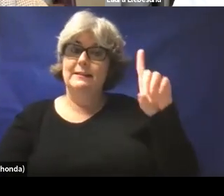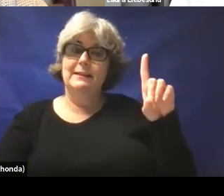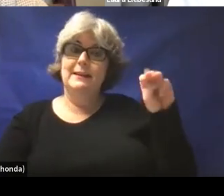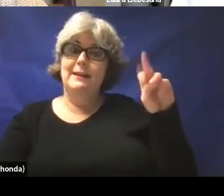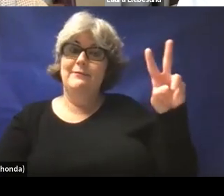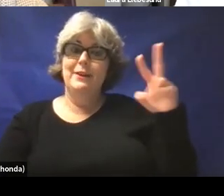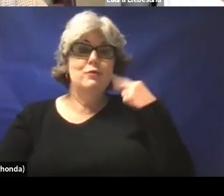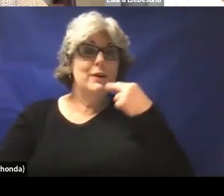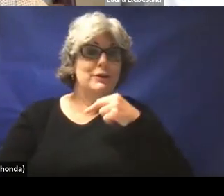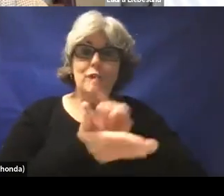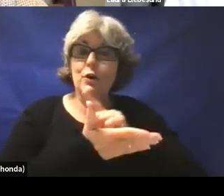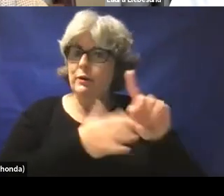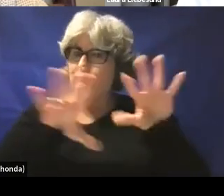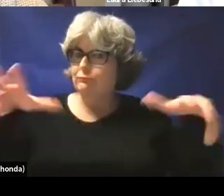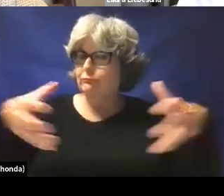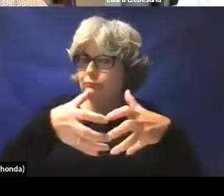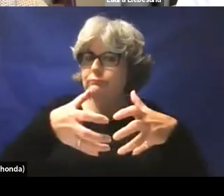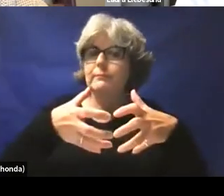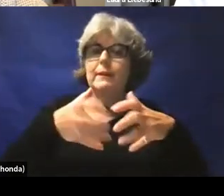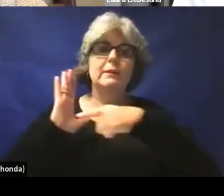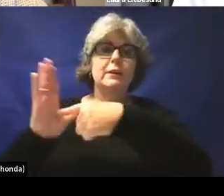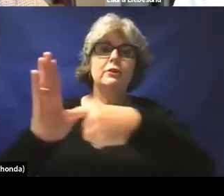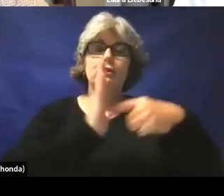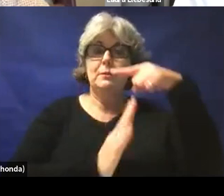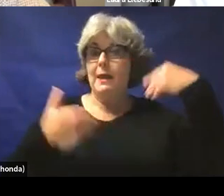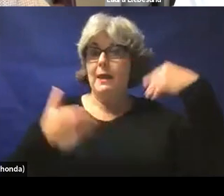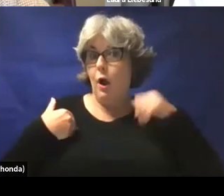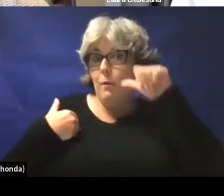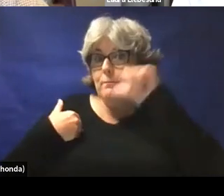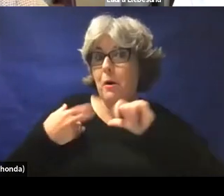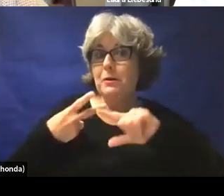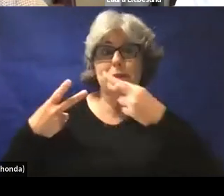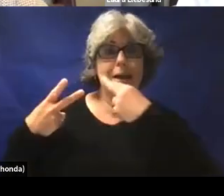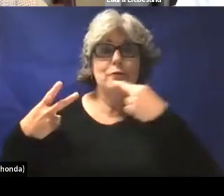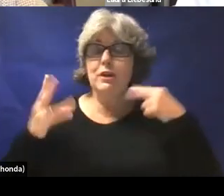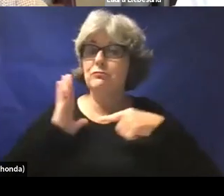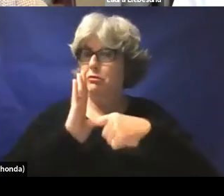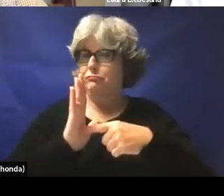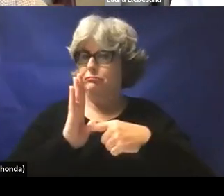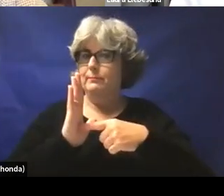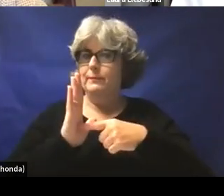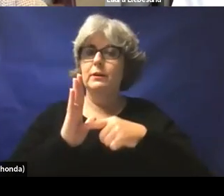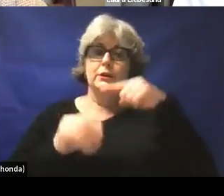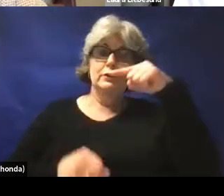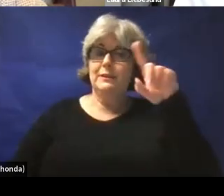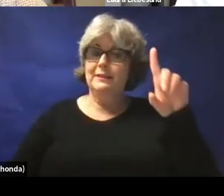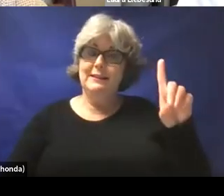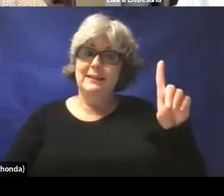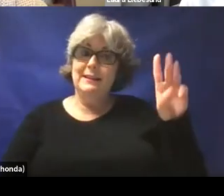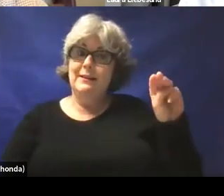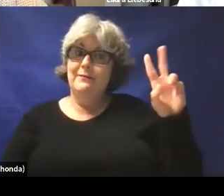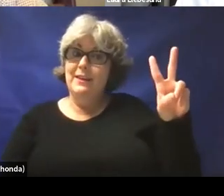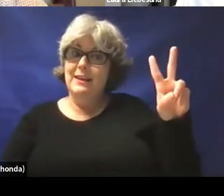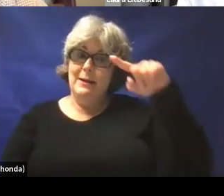a organization that showcases Black-owned bars and restaurants, not only during DMV Black Restaurant Week,